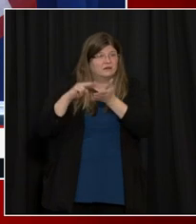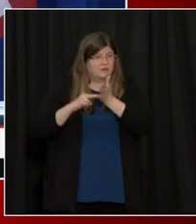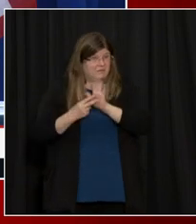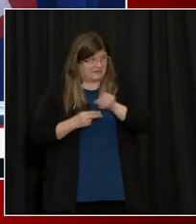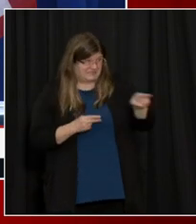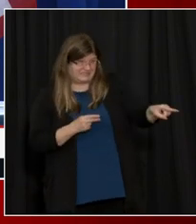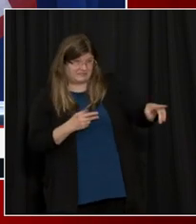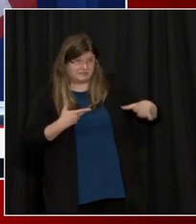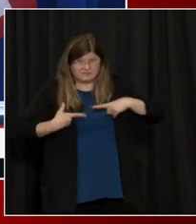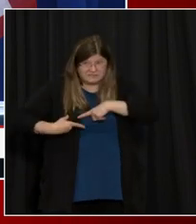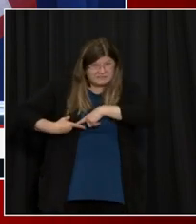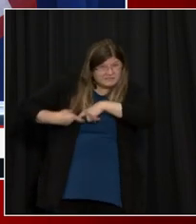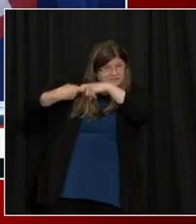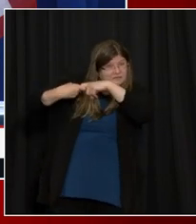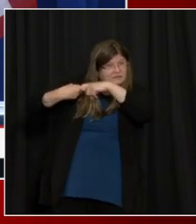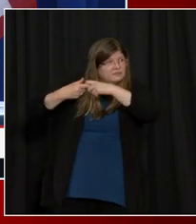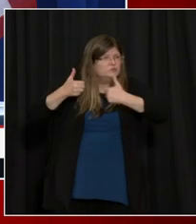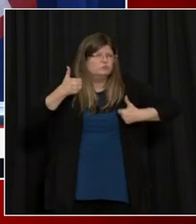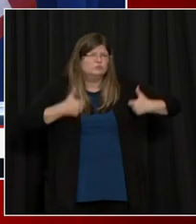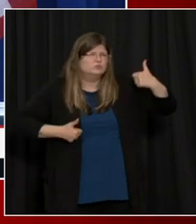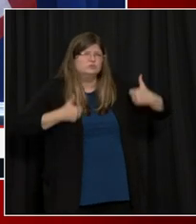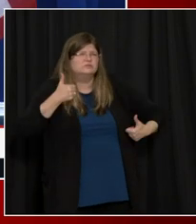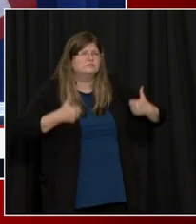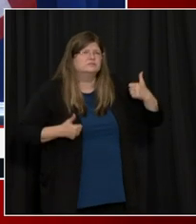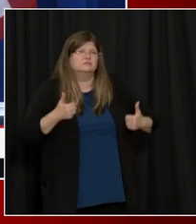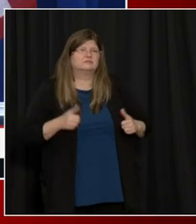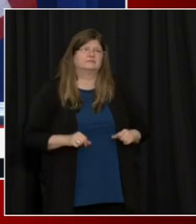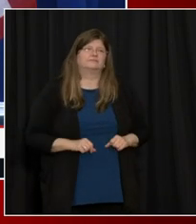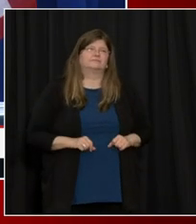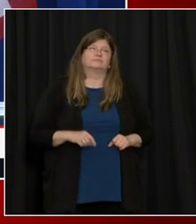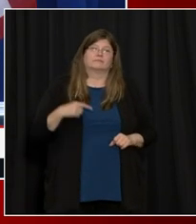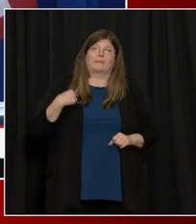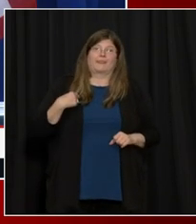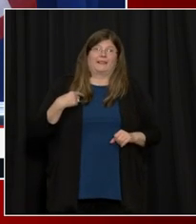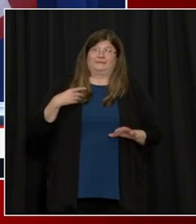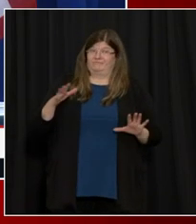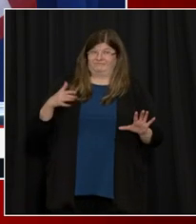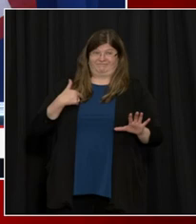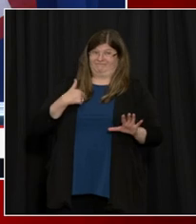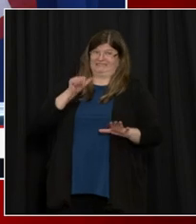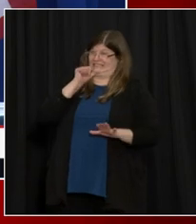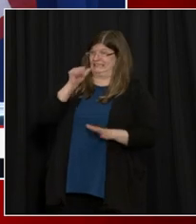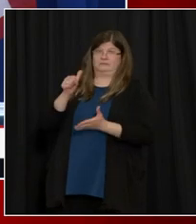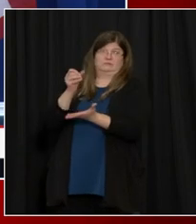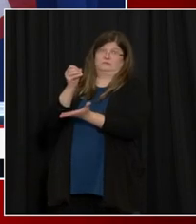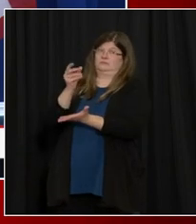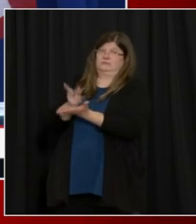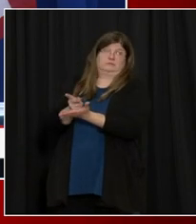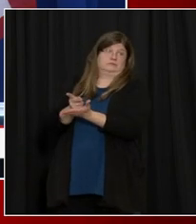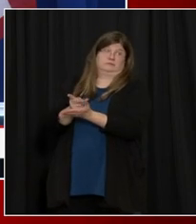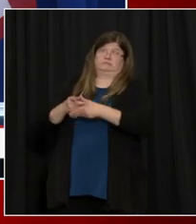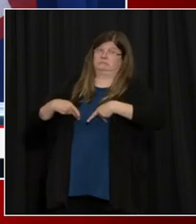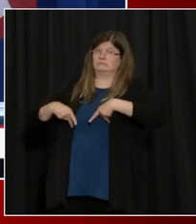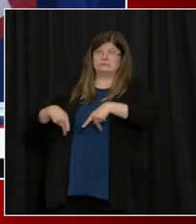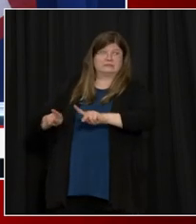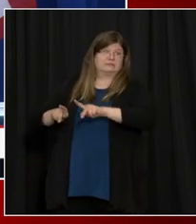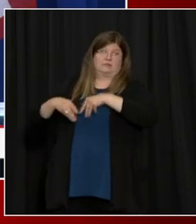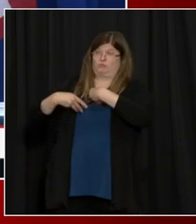correct? We won't be issuing any permits for parades in phase one.